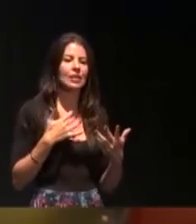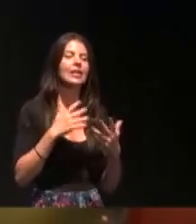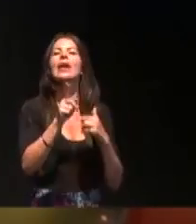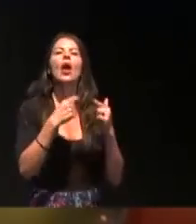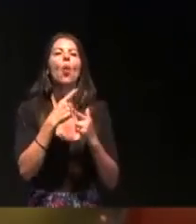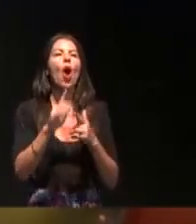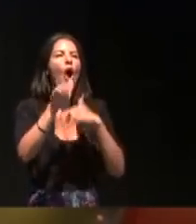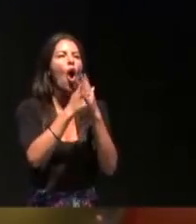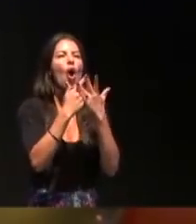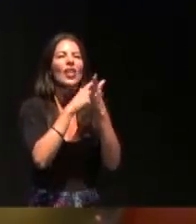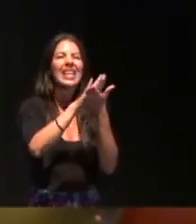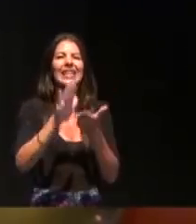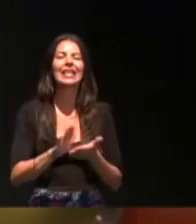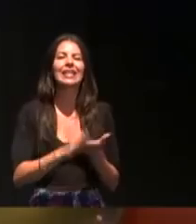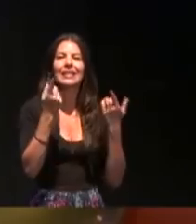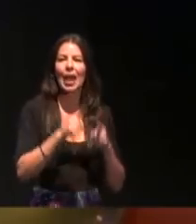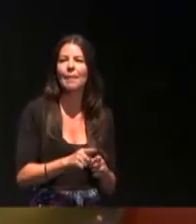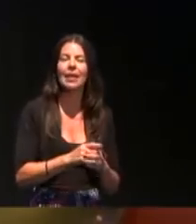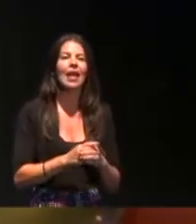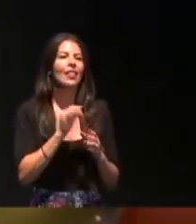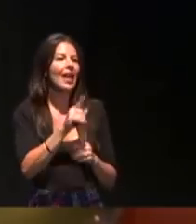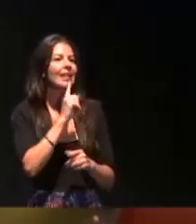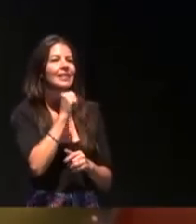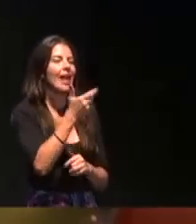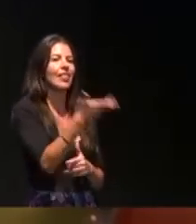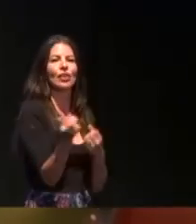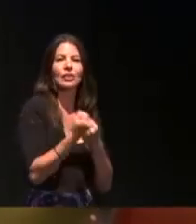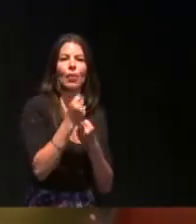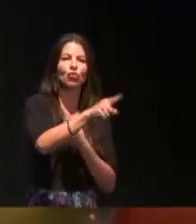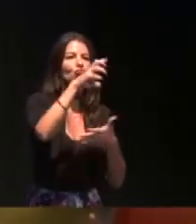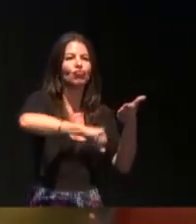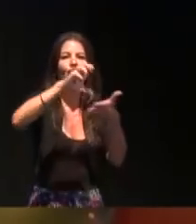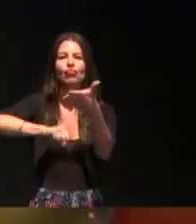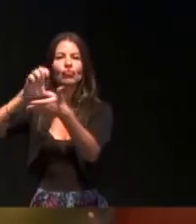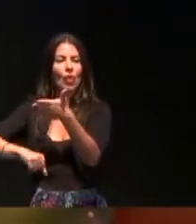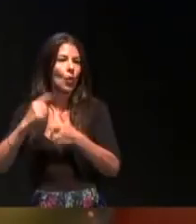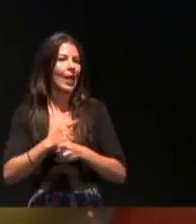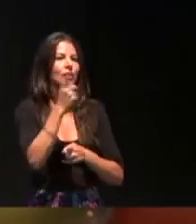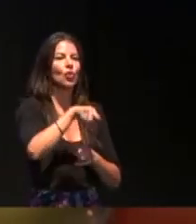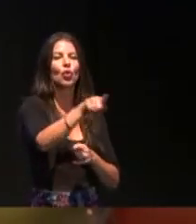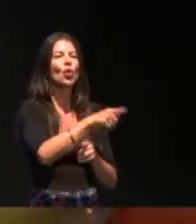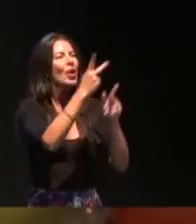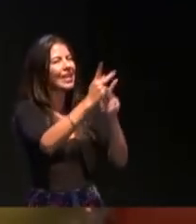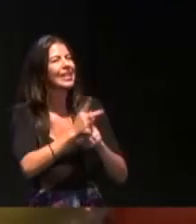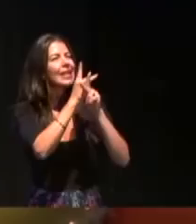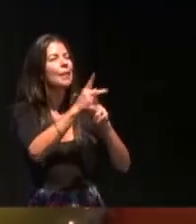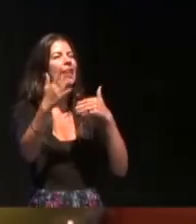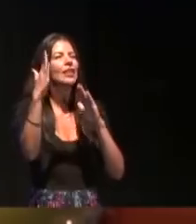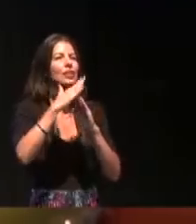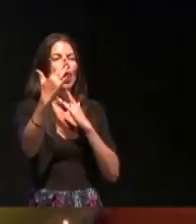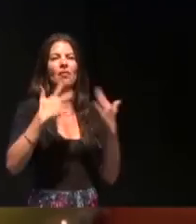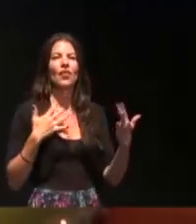while pruning is happening, while that which no longer serves you is being taken away. So you're holding the higher frequency,